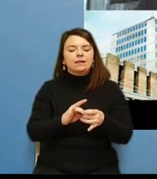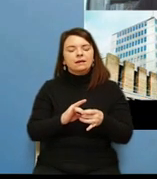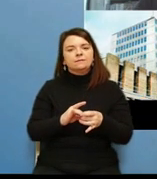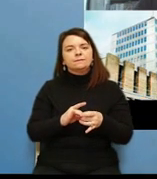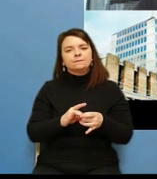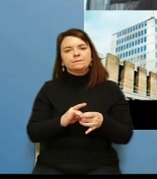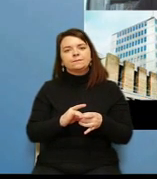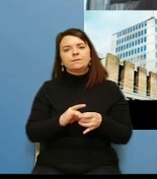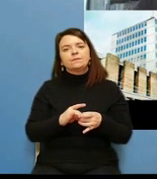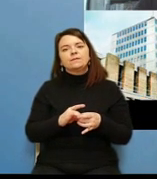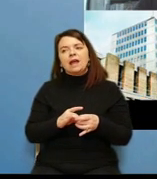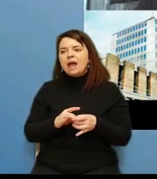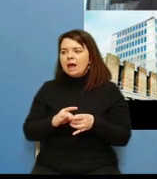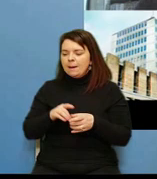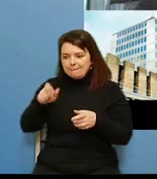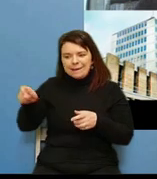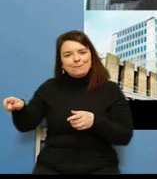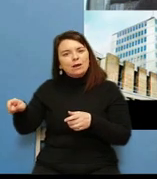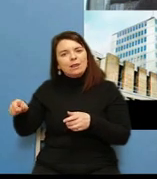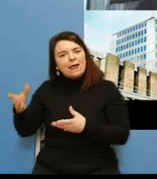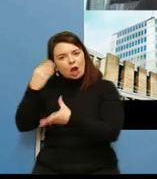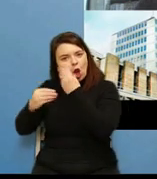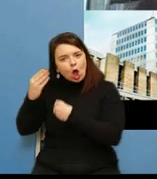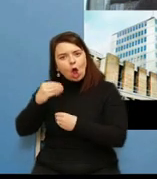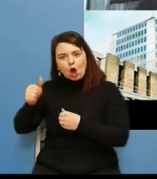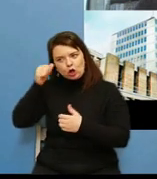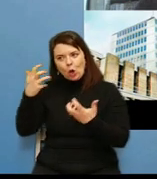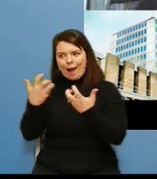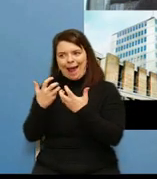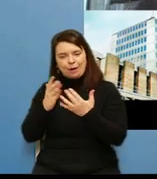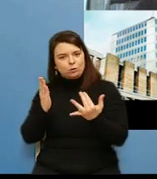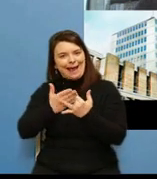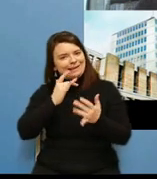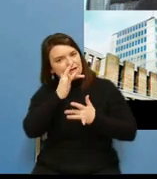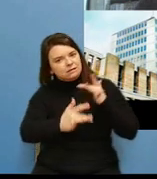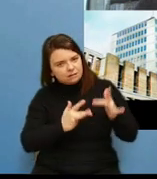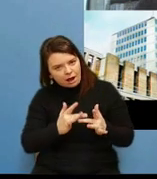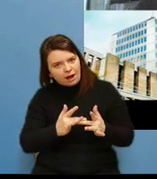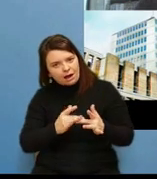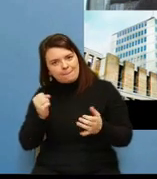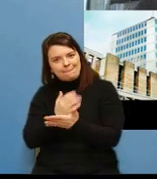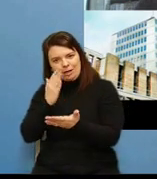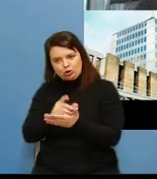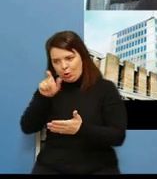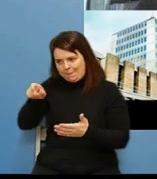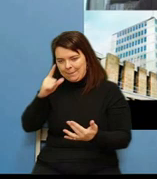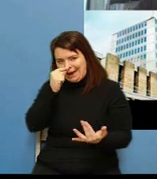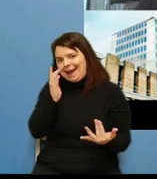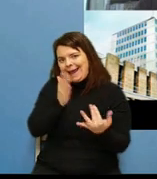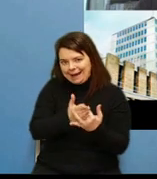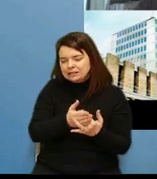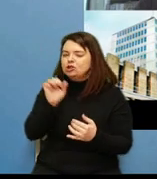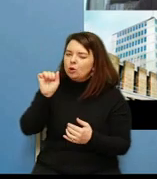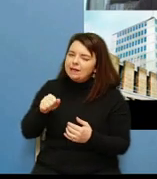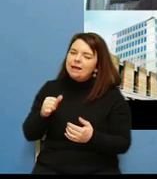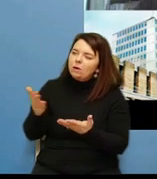work with people like social prescribers so that they know how to use the site, that they can use it appropriately and make sure that